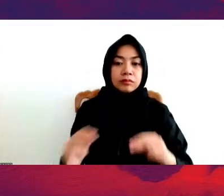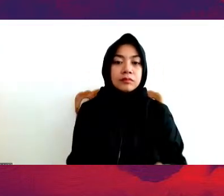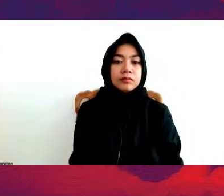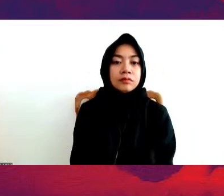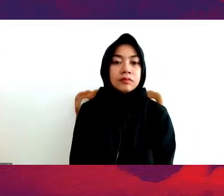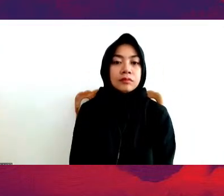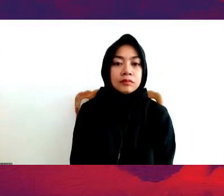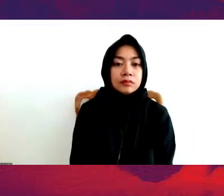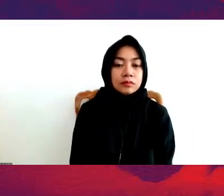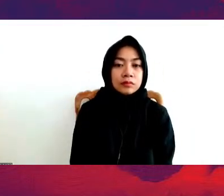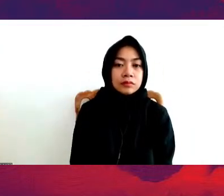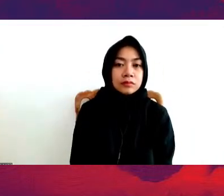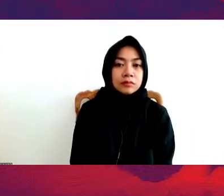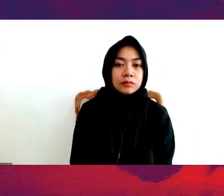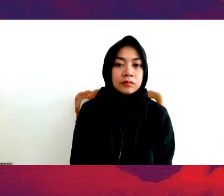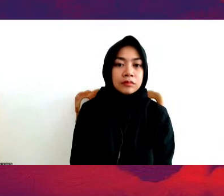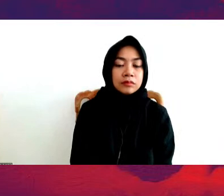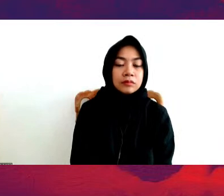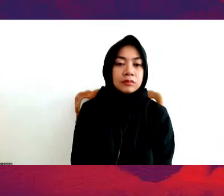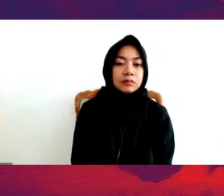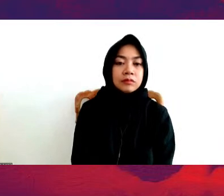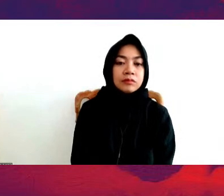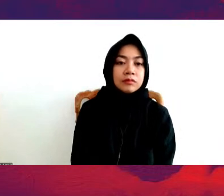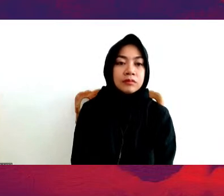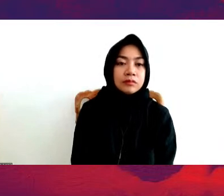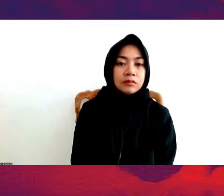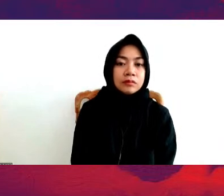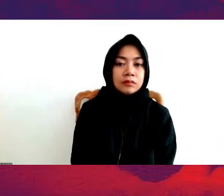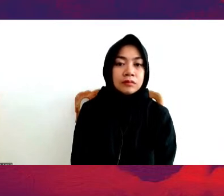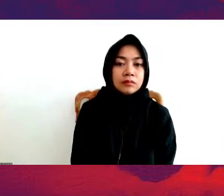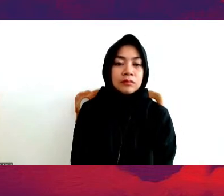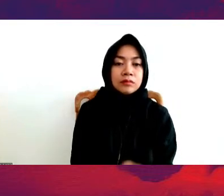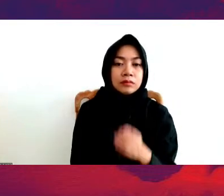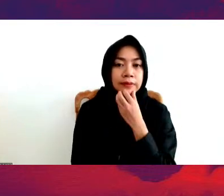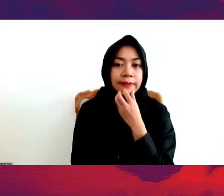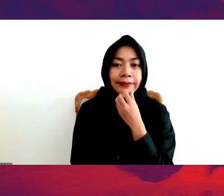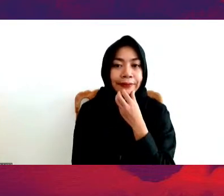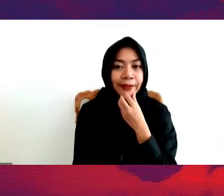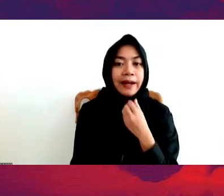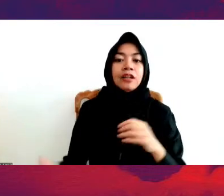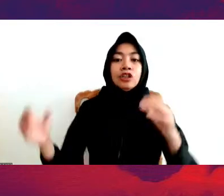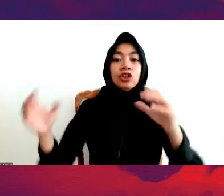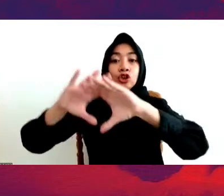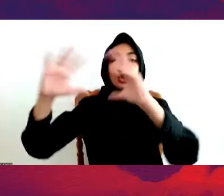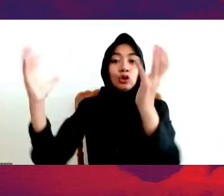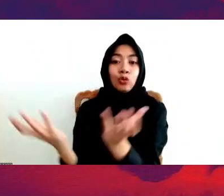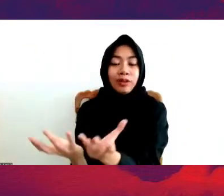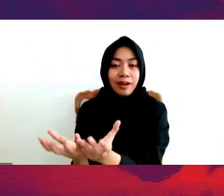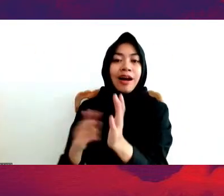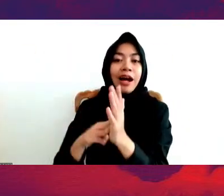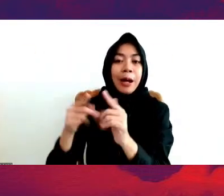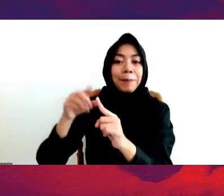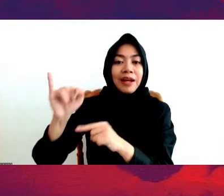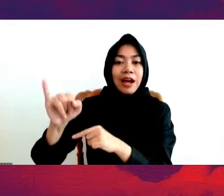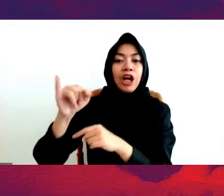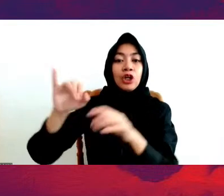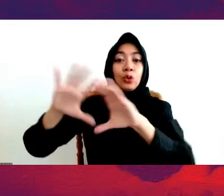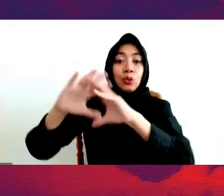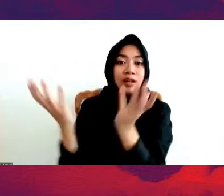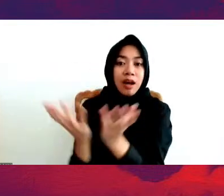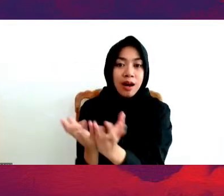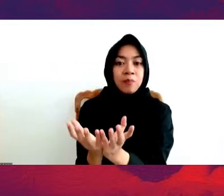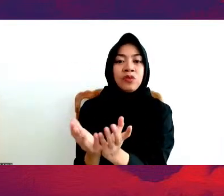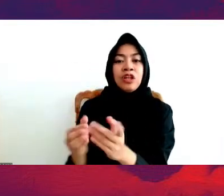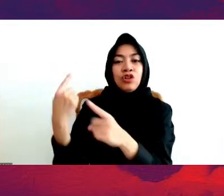please. So in a very simplified manner on how do you compute the global MPI, and this is the methodology that we